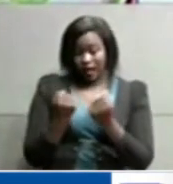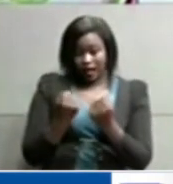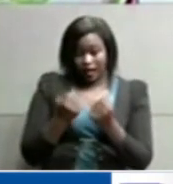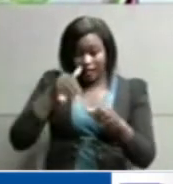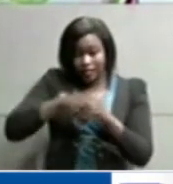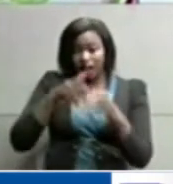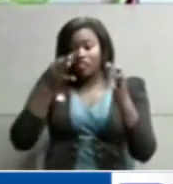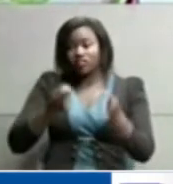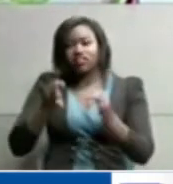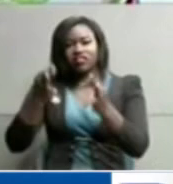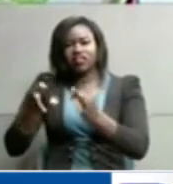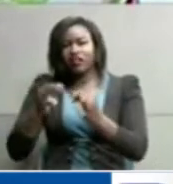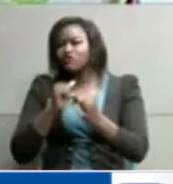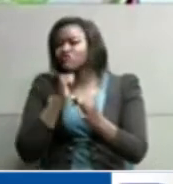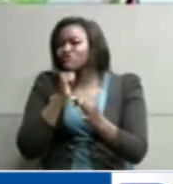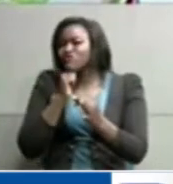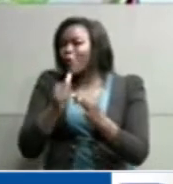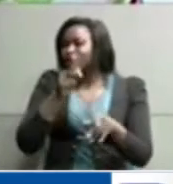carrying cargo.